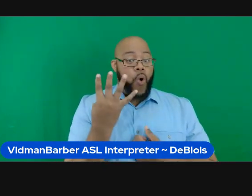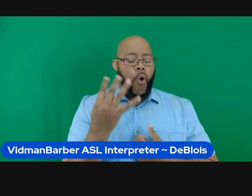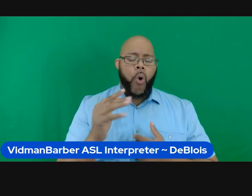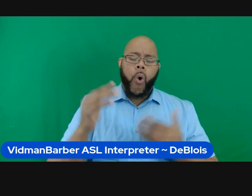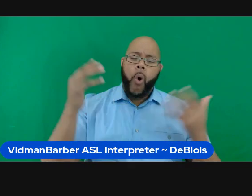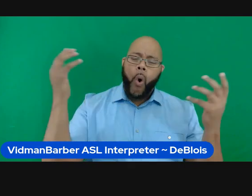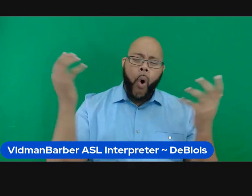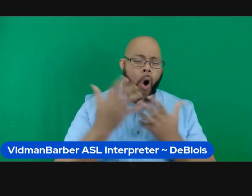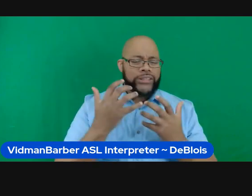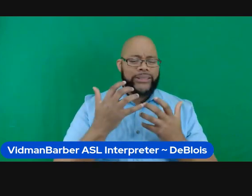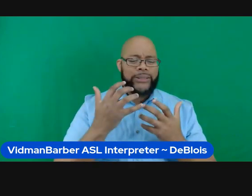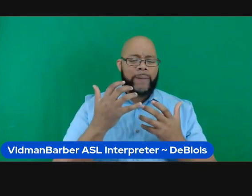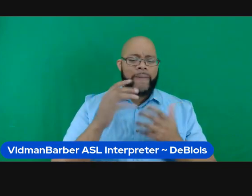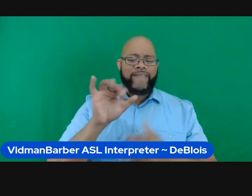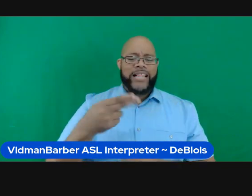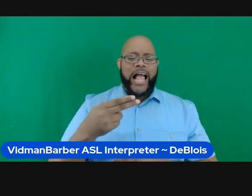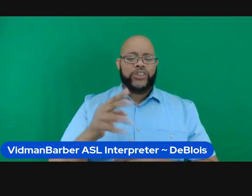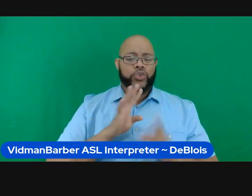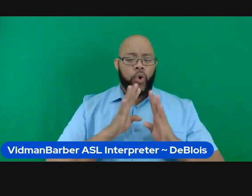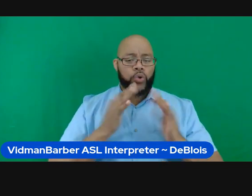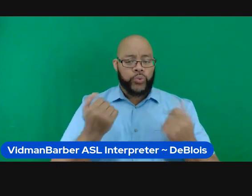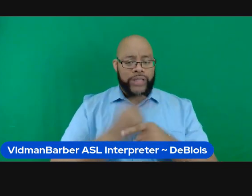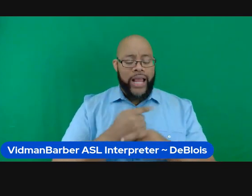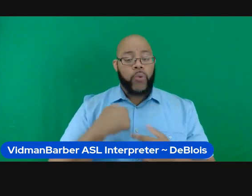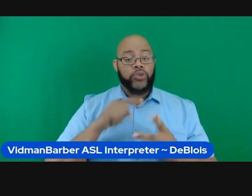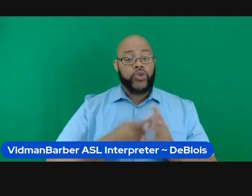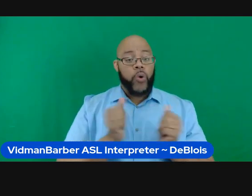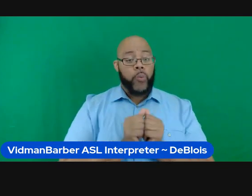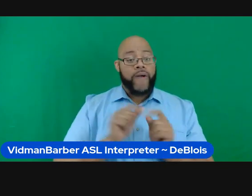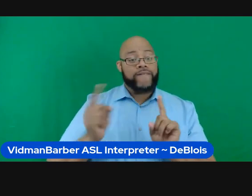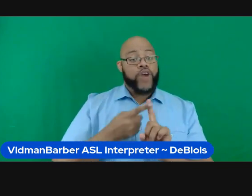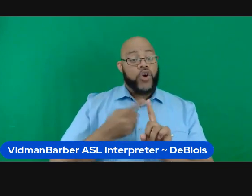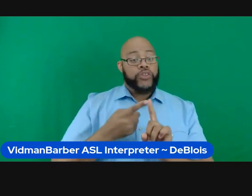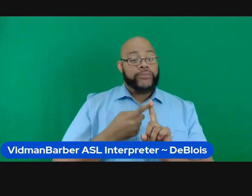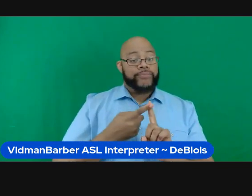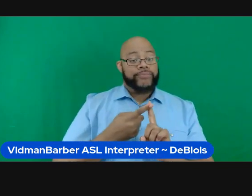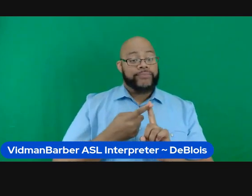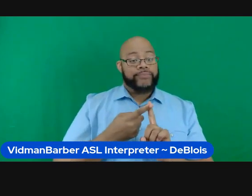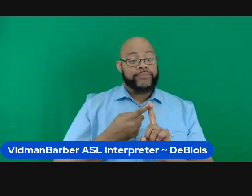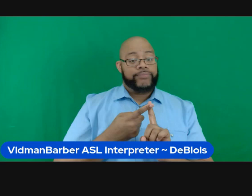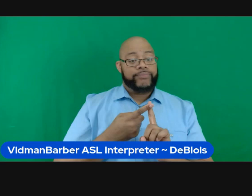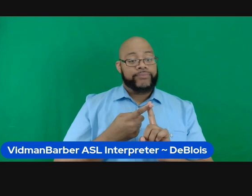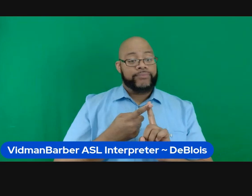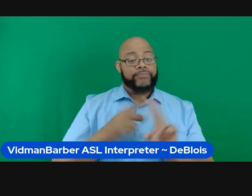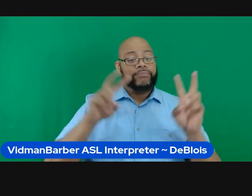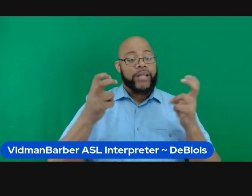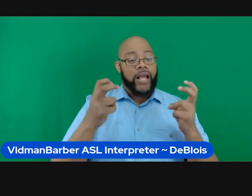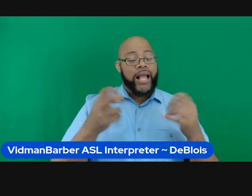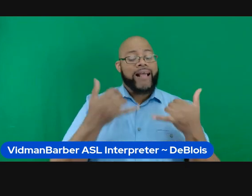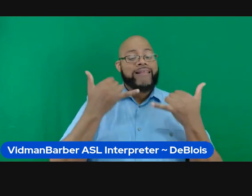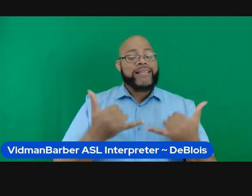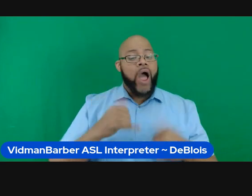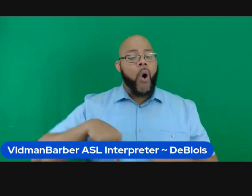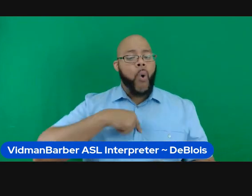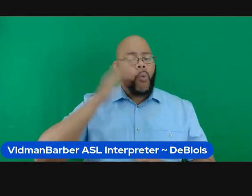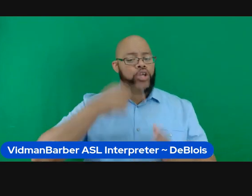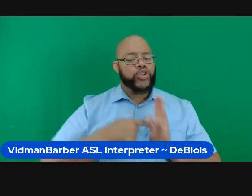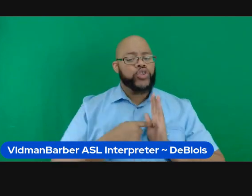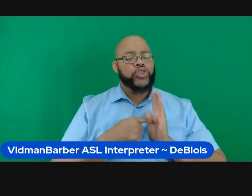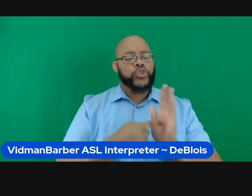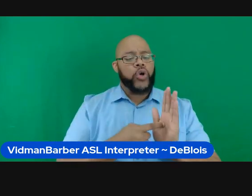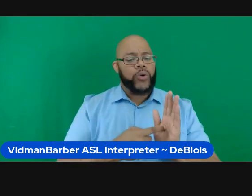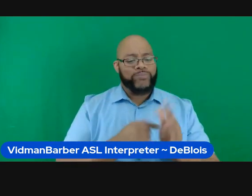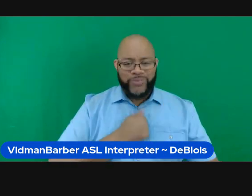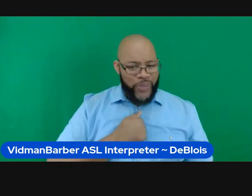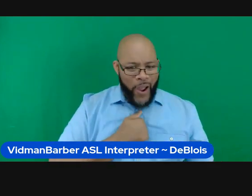Flash Talks today to share. We will start with the first one, titled, Now We Will Show, oh, I'm so